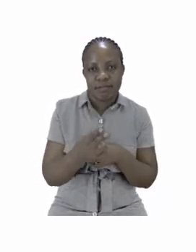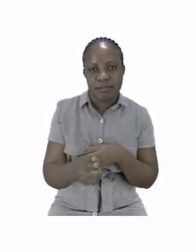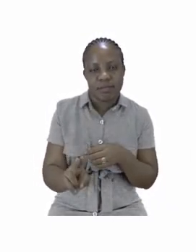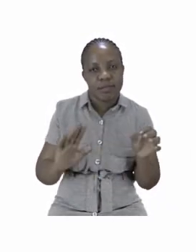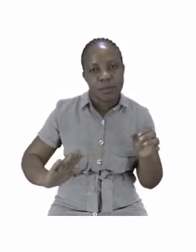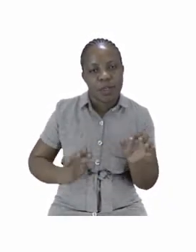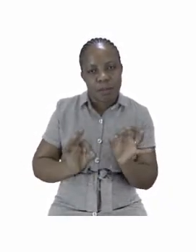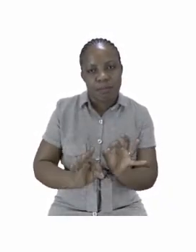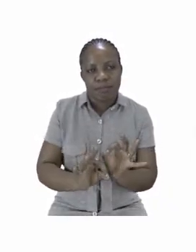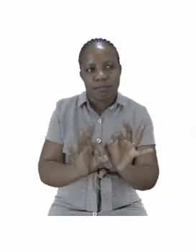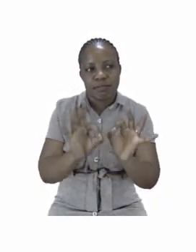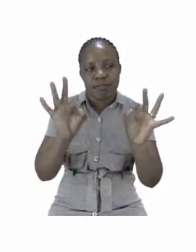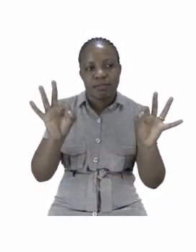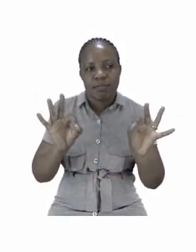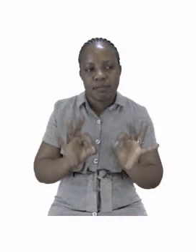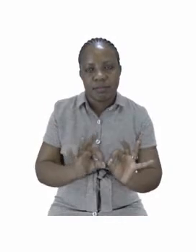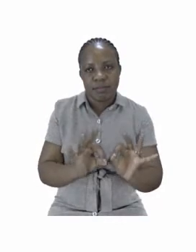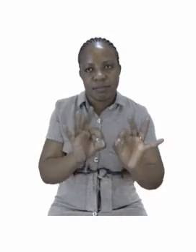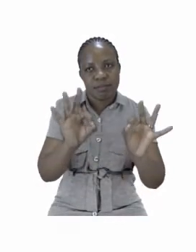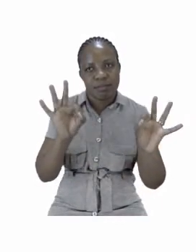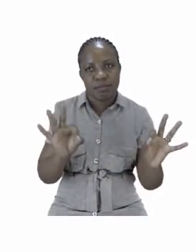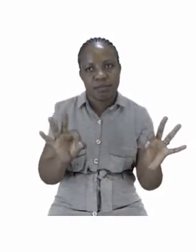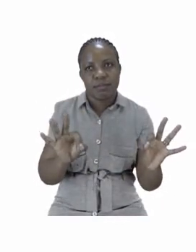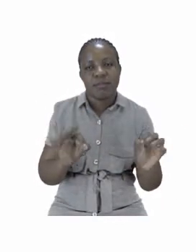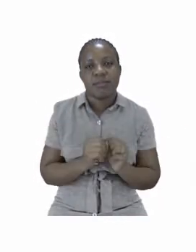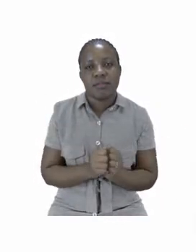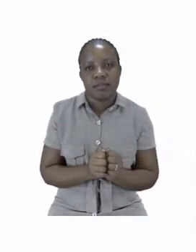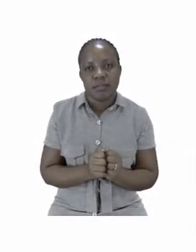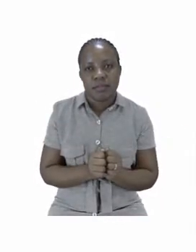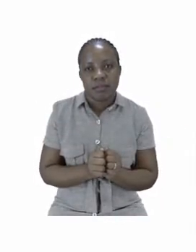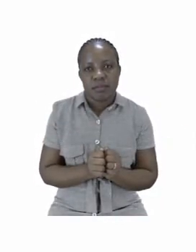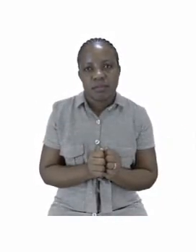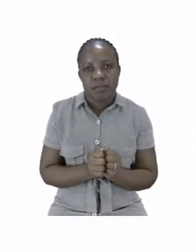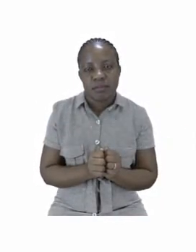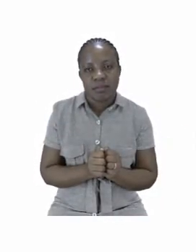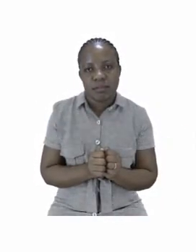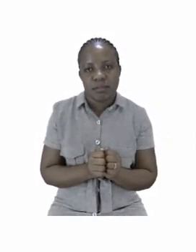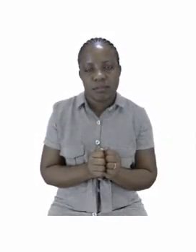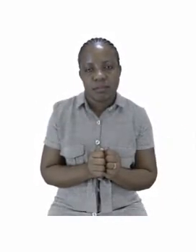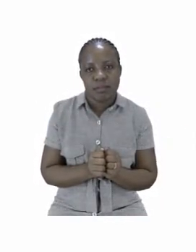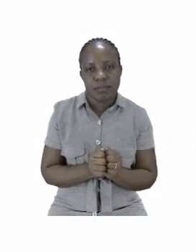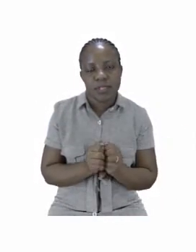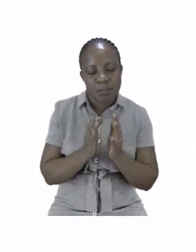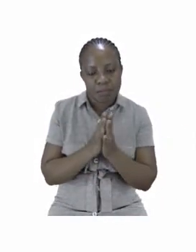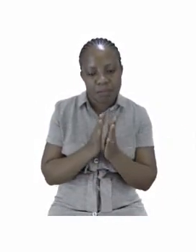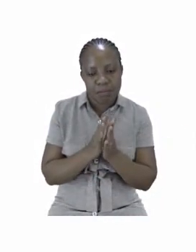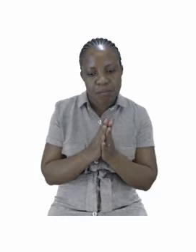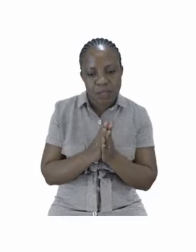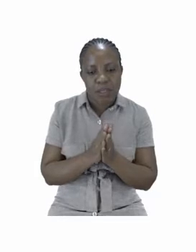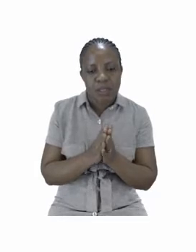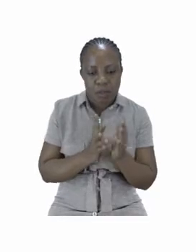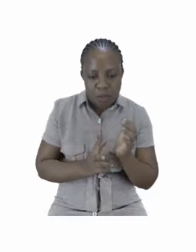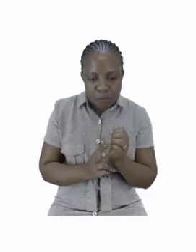beautiful puzzle. And remember, when you are done, make sure that you are able to put the pieces